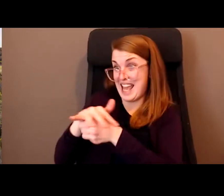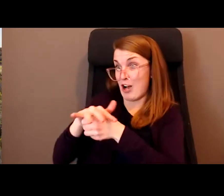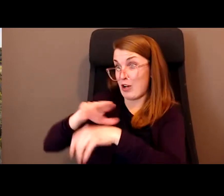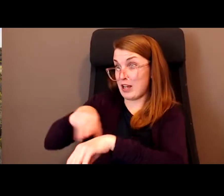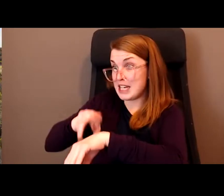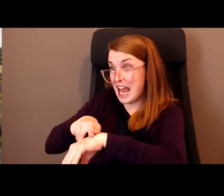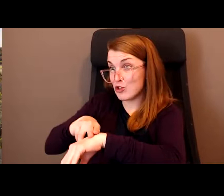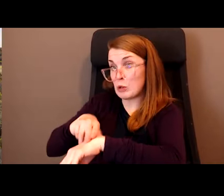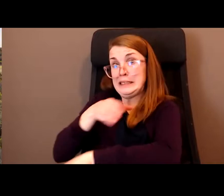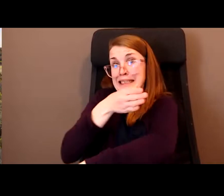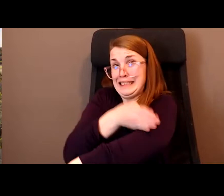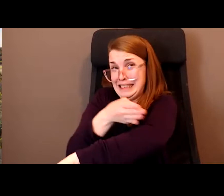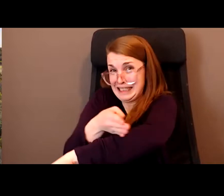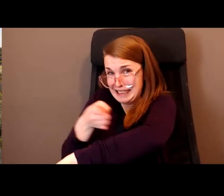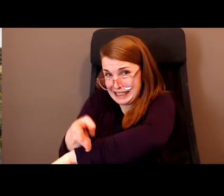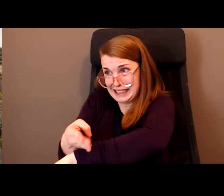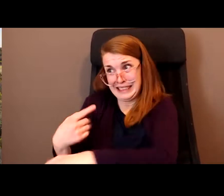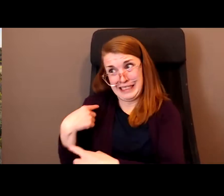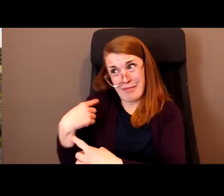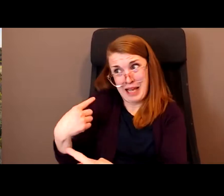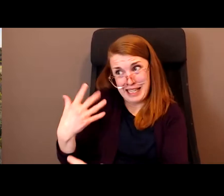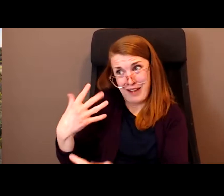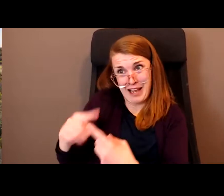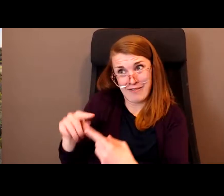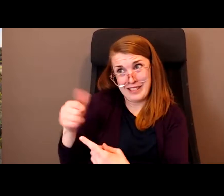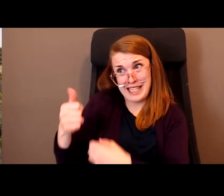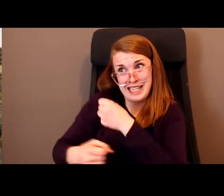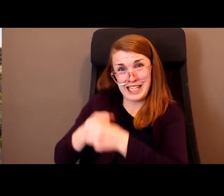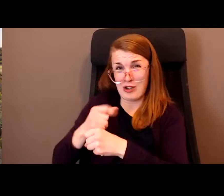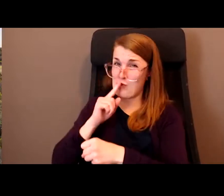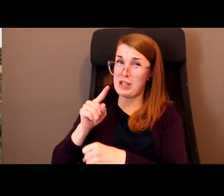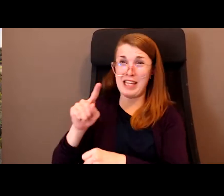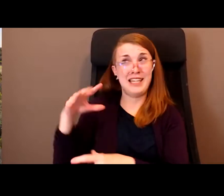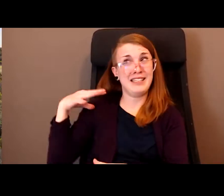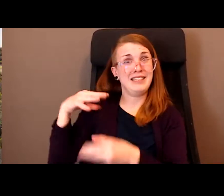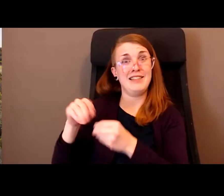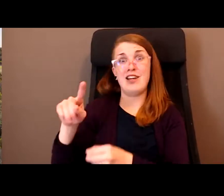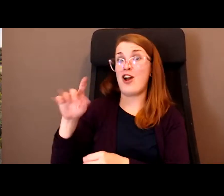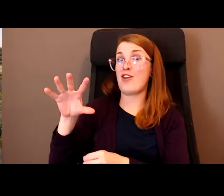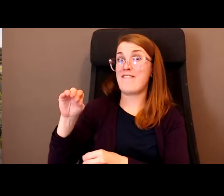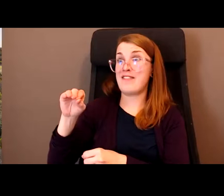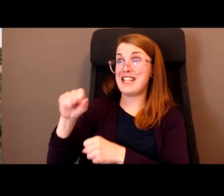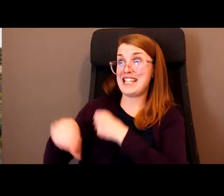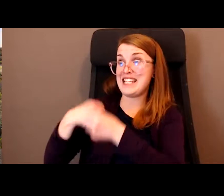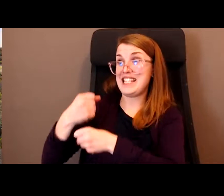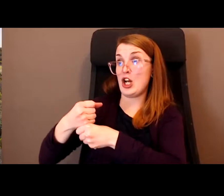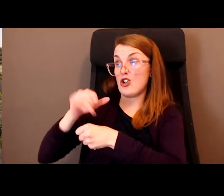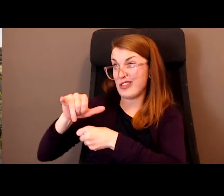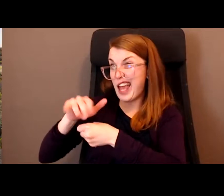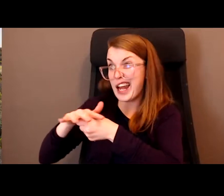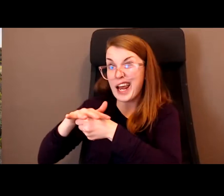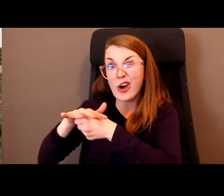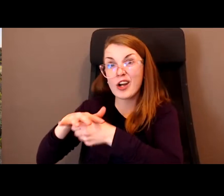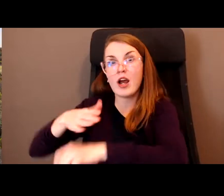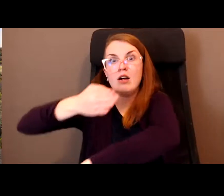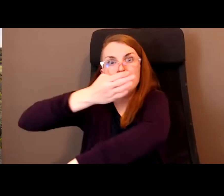over the last 5 years or 10 years, but over, say, 150 years since we started using this piece of landscape, since we started using it